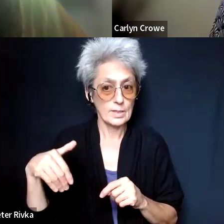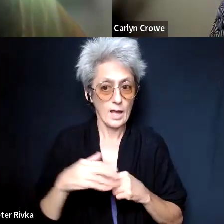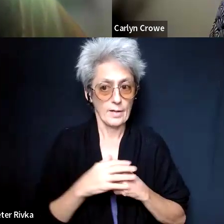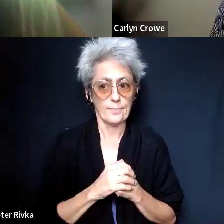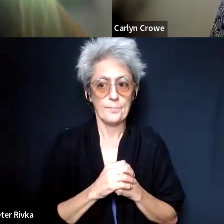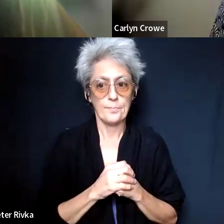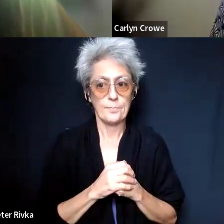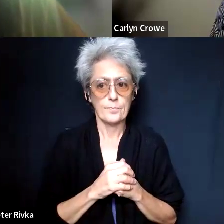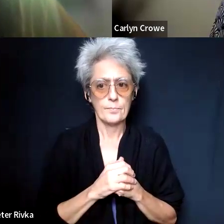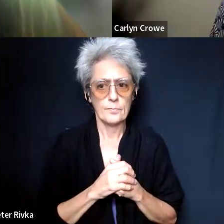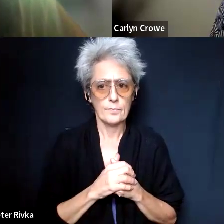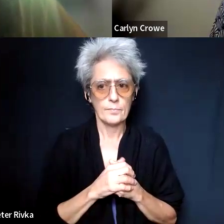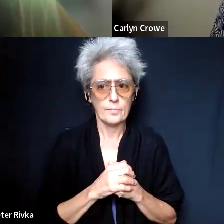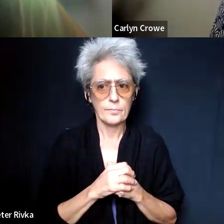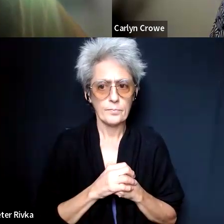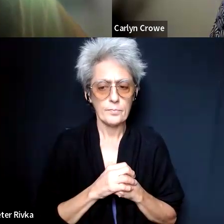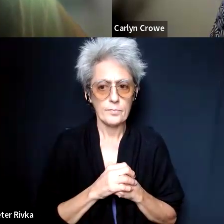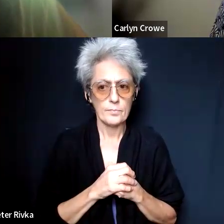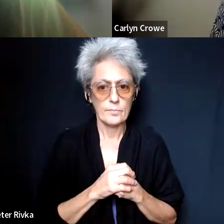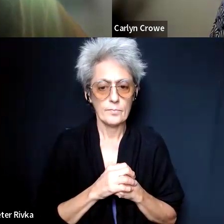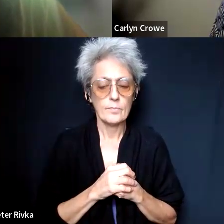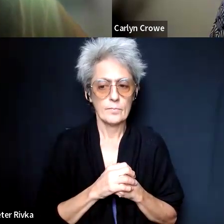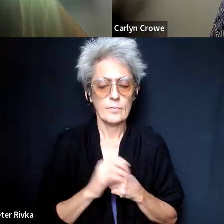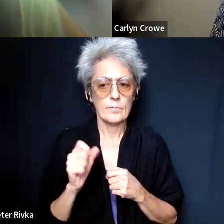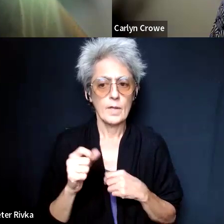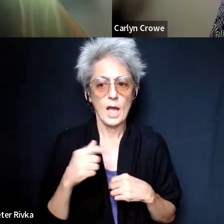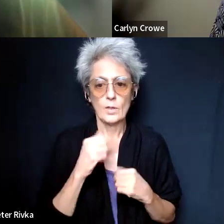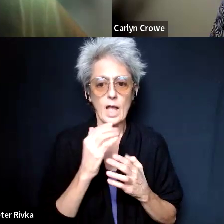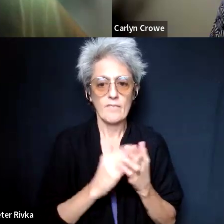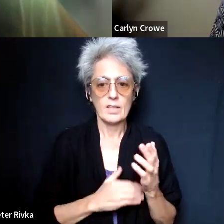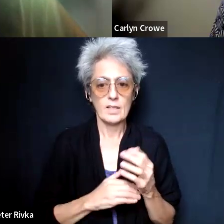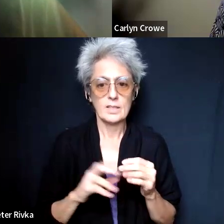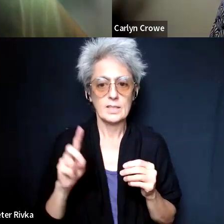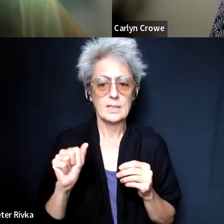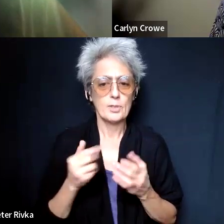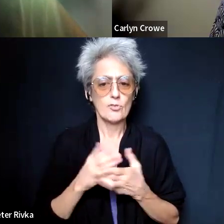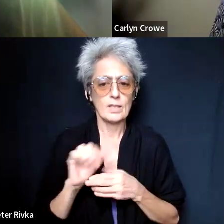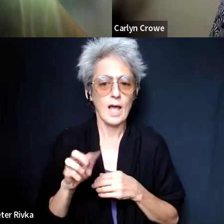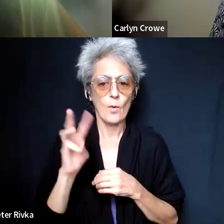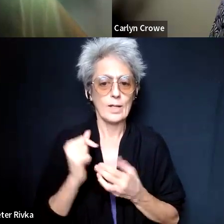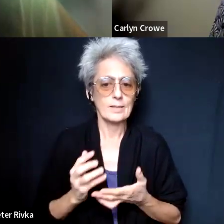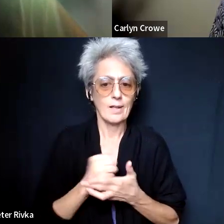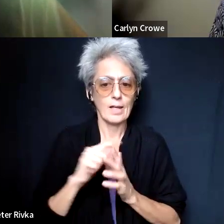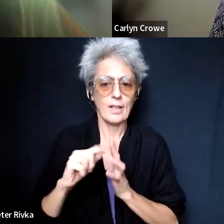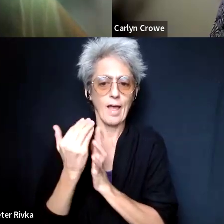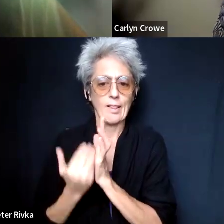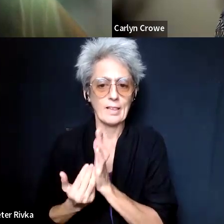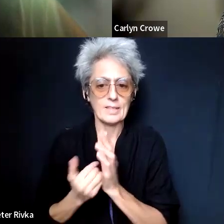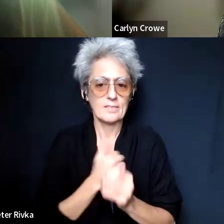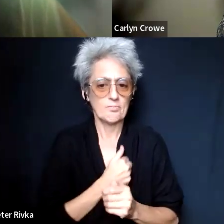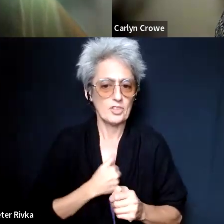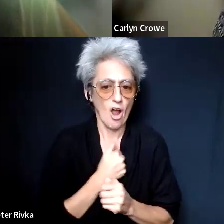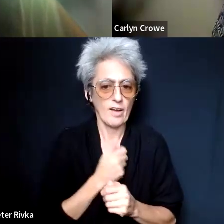and unfortunately, I don't have the list. Disability Rights is I was collecting those, so I apologize for that. But yes,